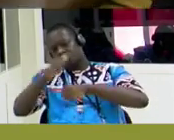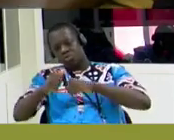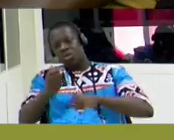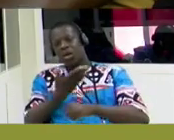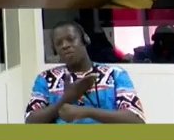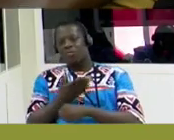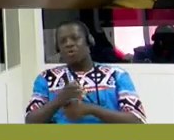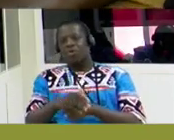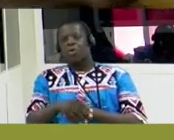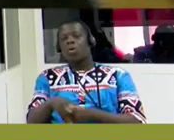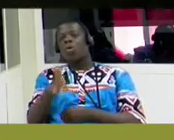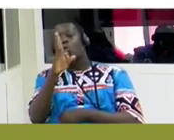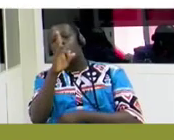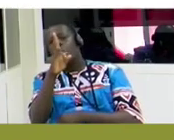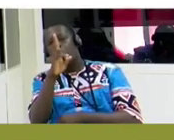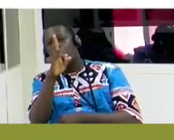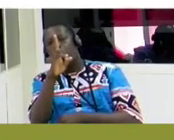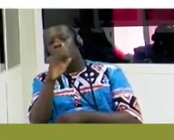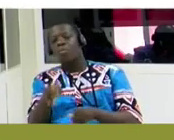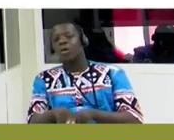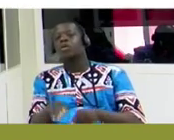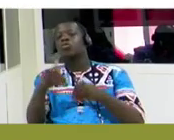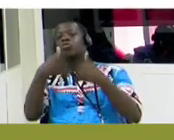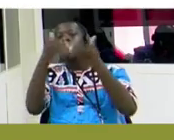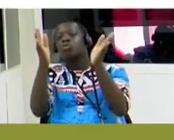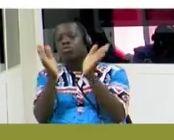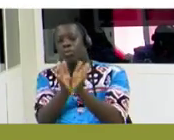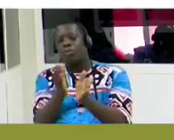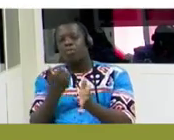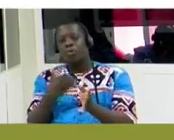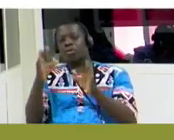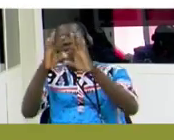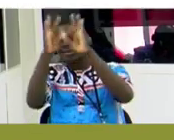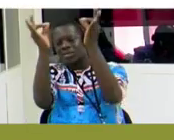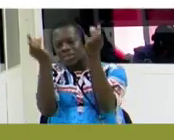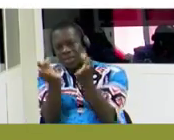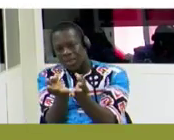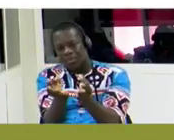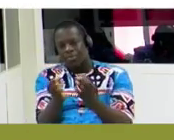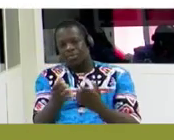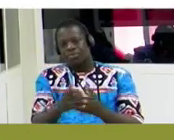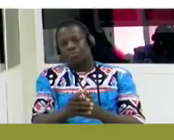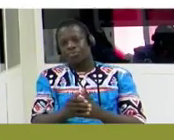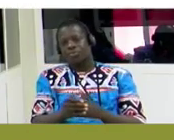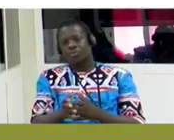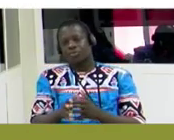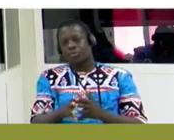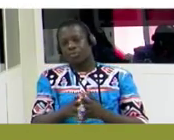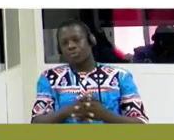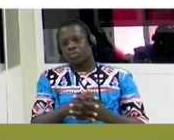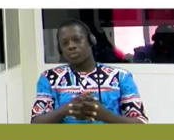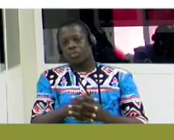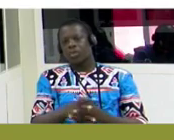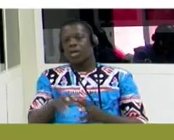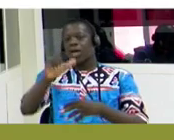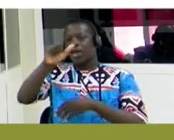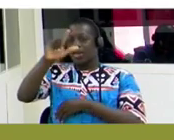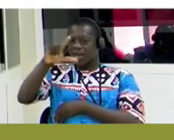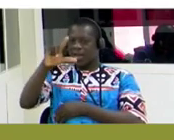By who? By the entourage, the team. That's Raj